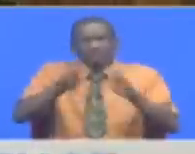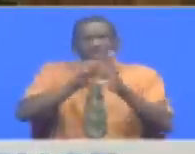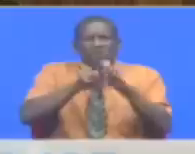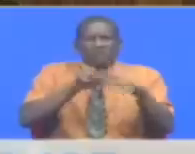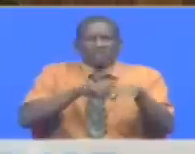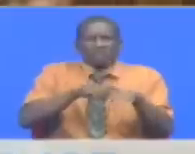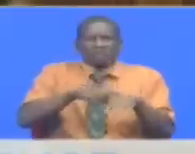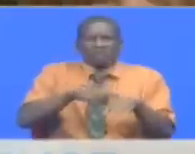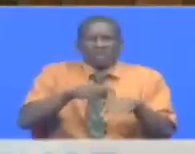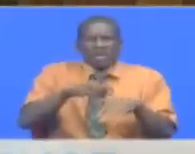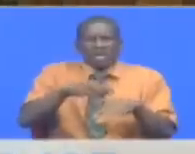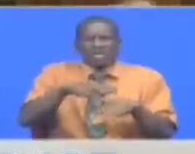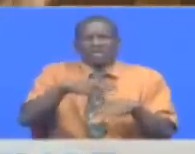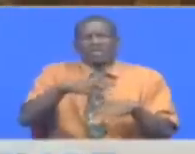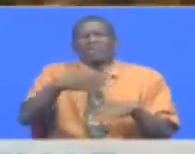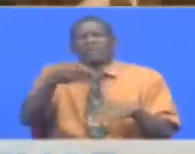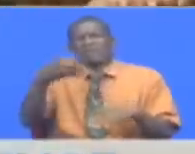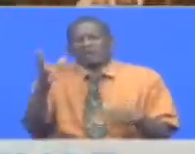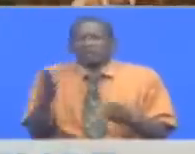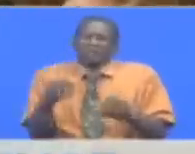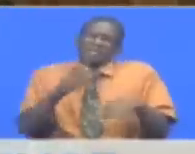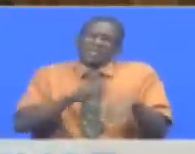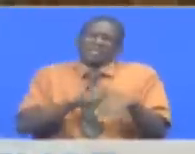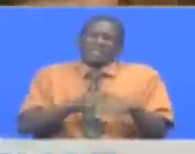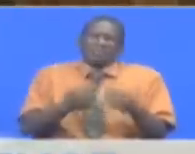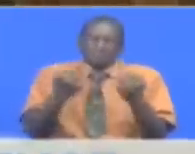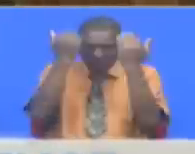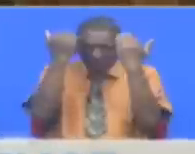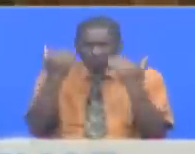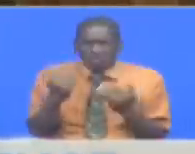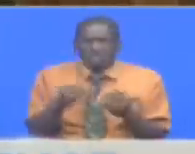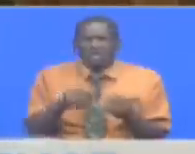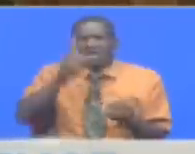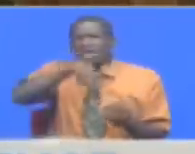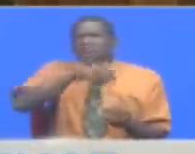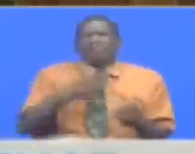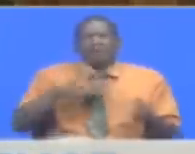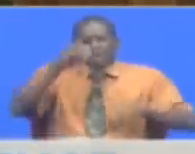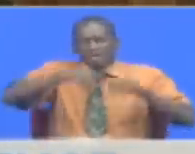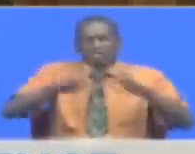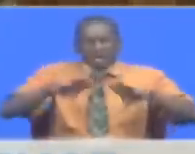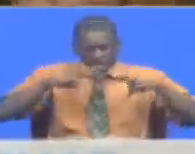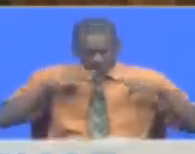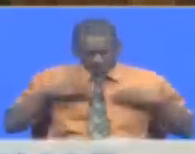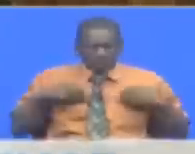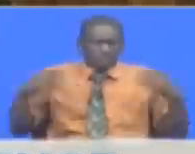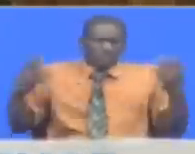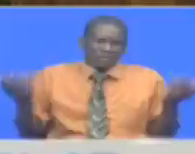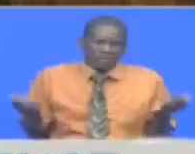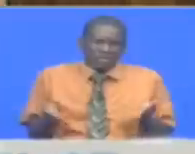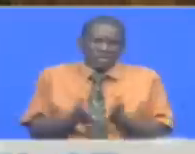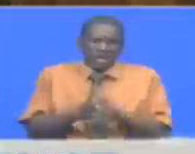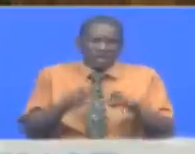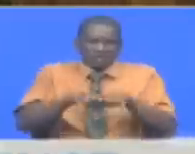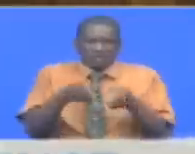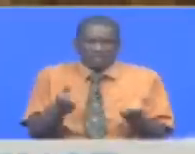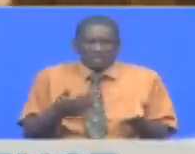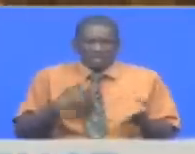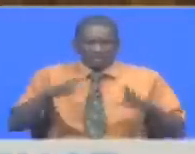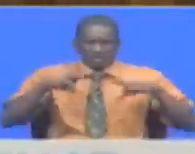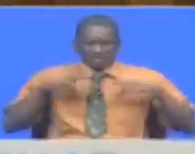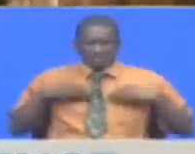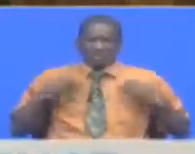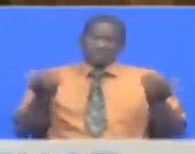they said my election was null and void, I accepted, moved on. And even this one, I will accept and move